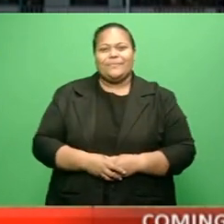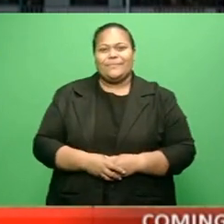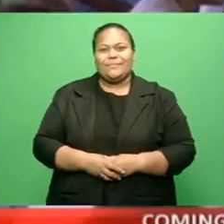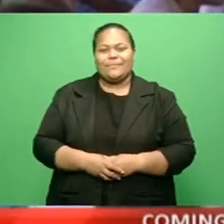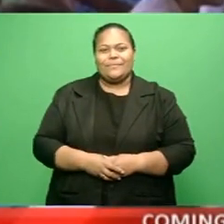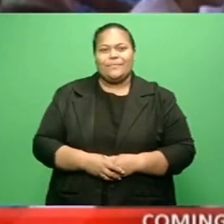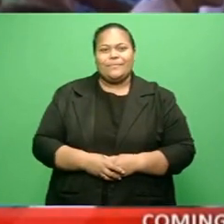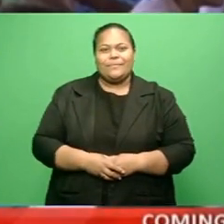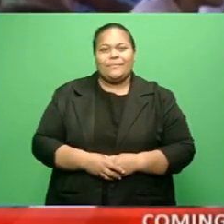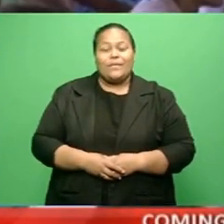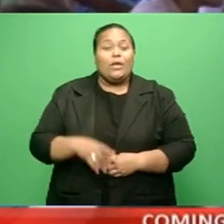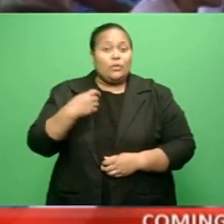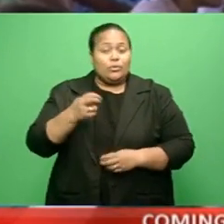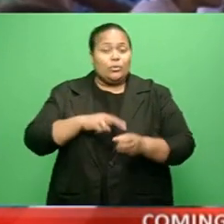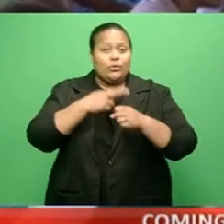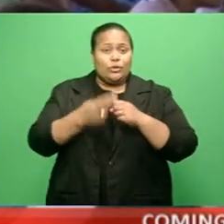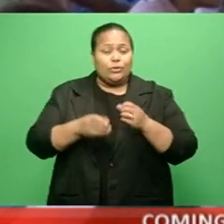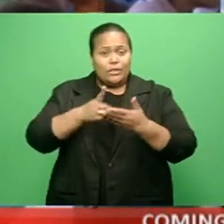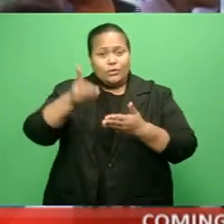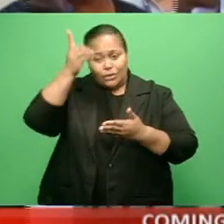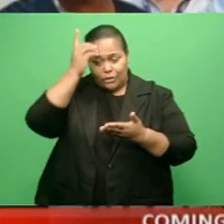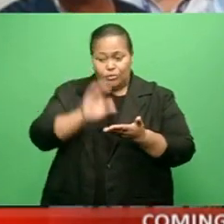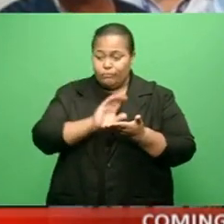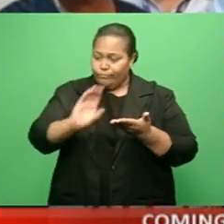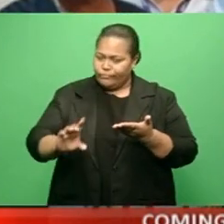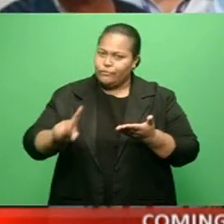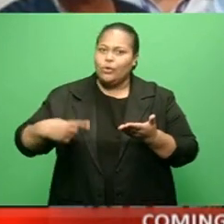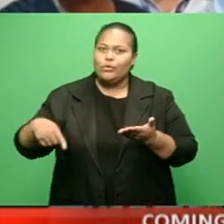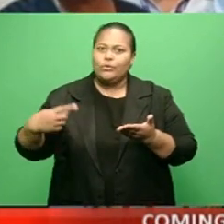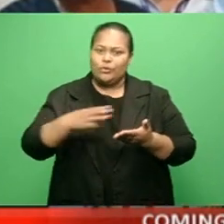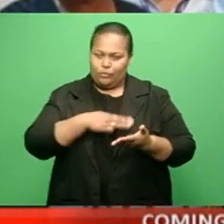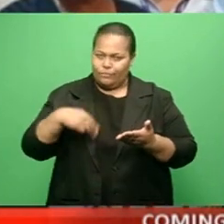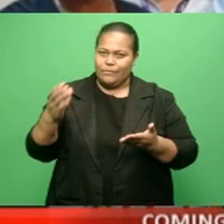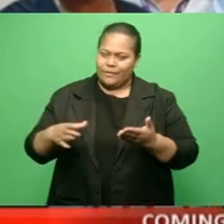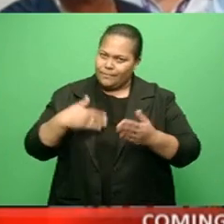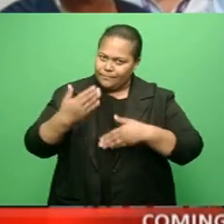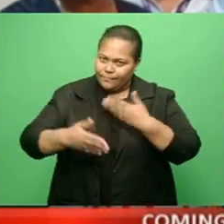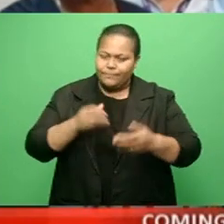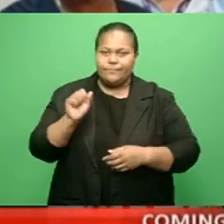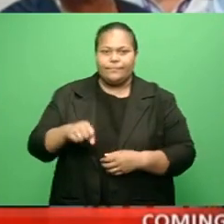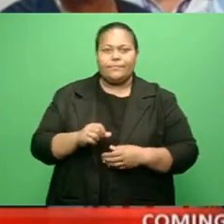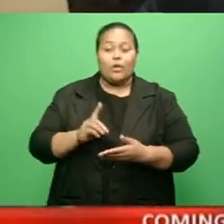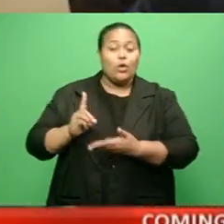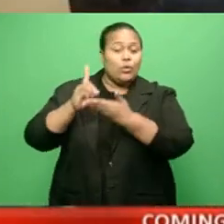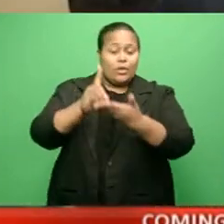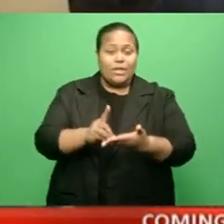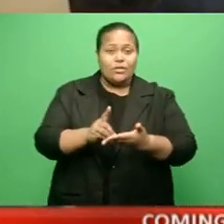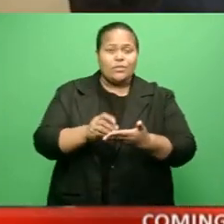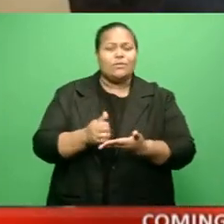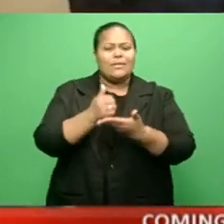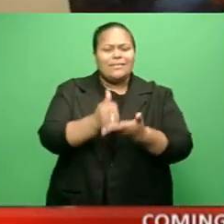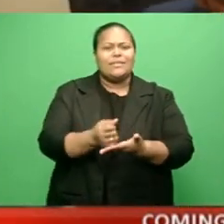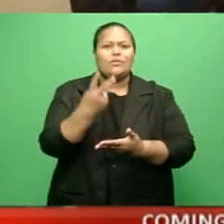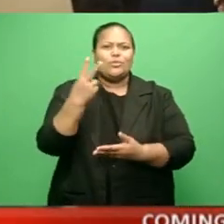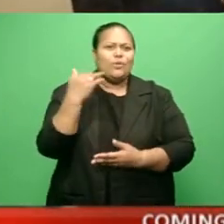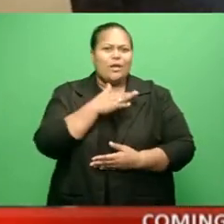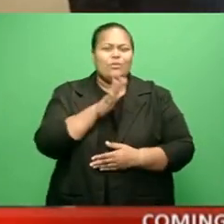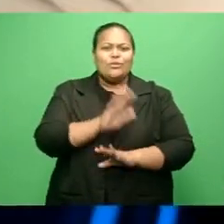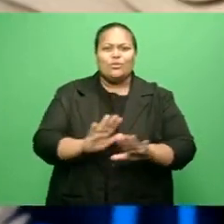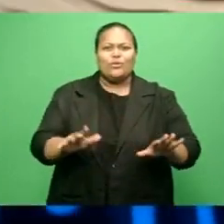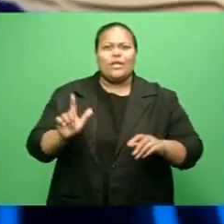Up ahead, education funding will continue, assures Minister, and donation to assist 200 children in Levuka.